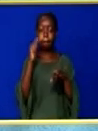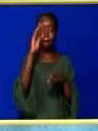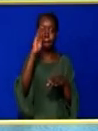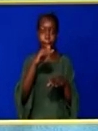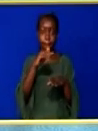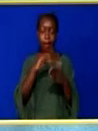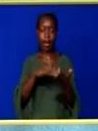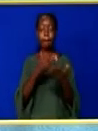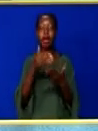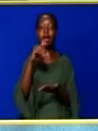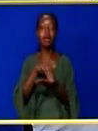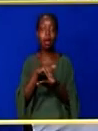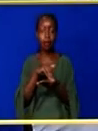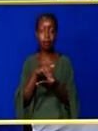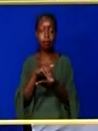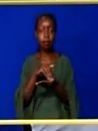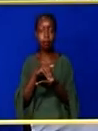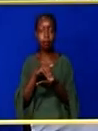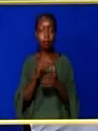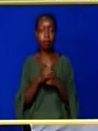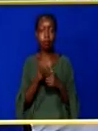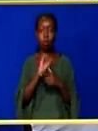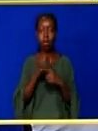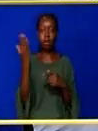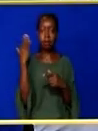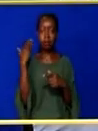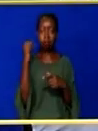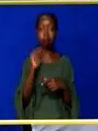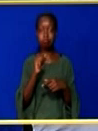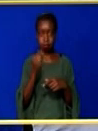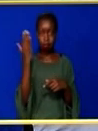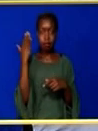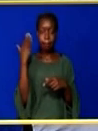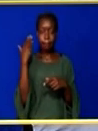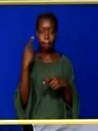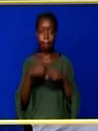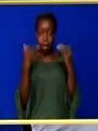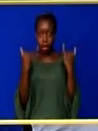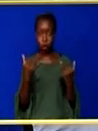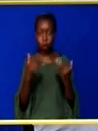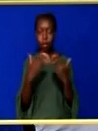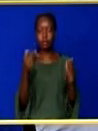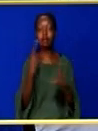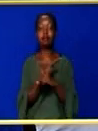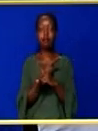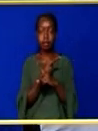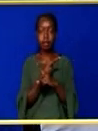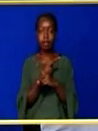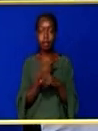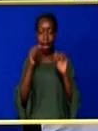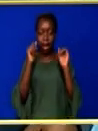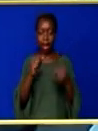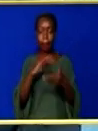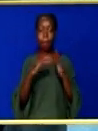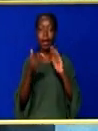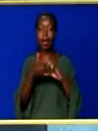reapply. Or that used to happen those days. Those days. Also, it's clear right now things are different. Things are different. You can belong to